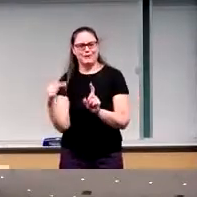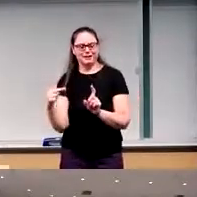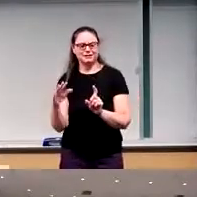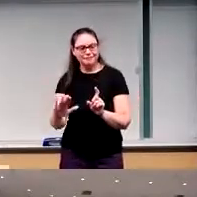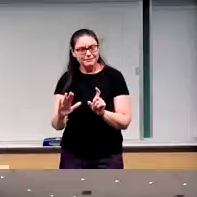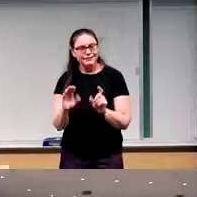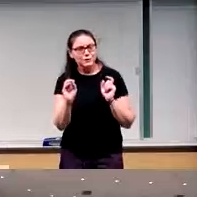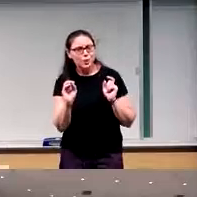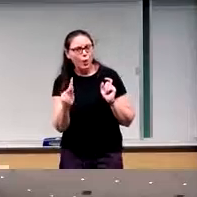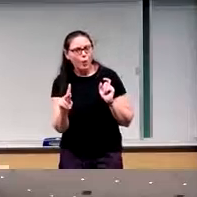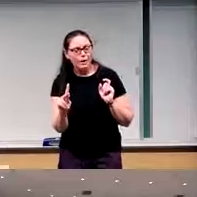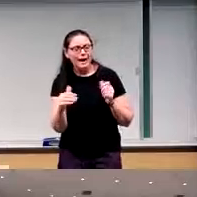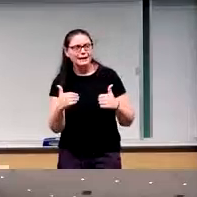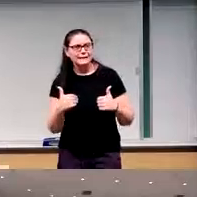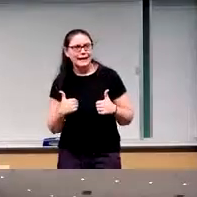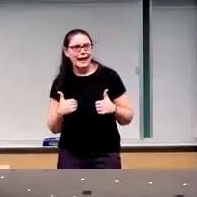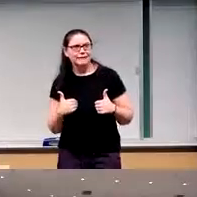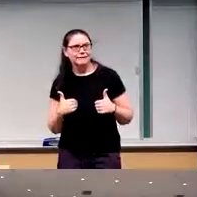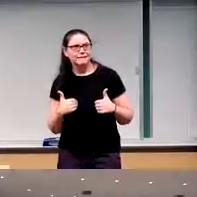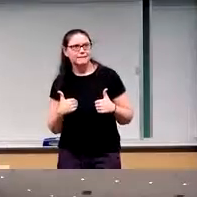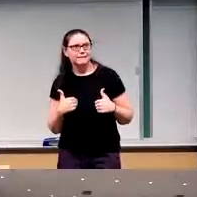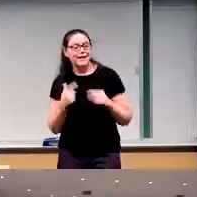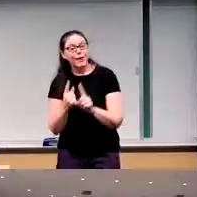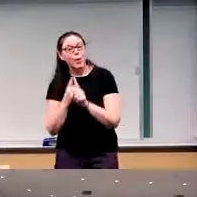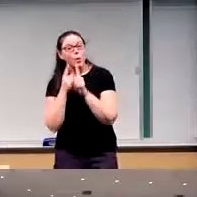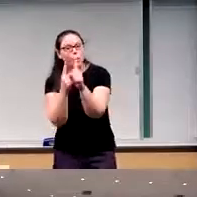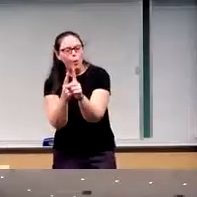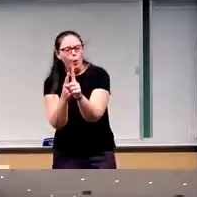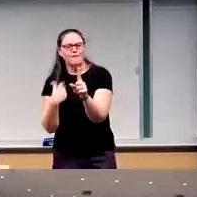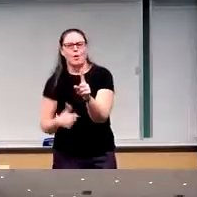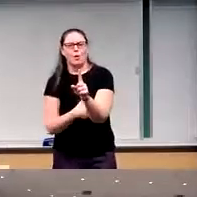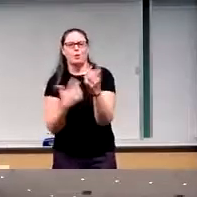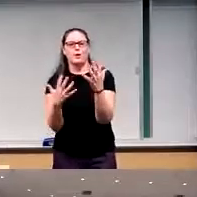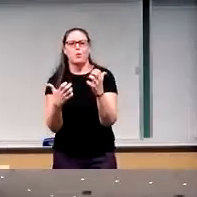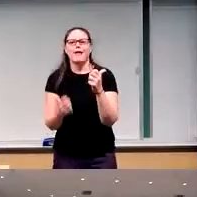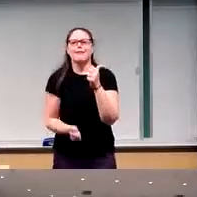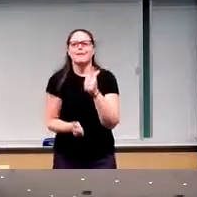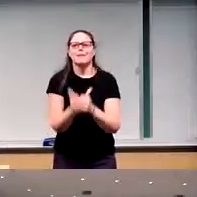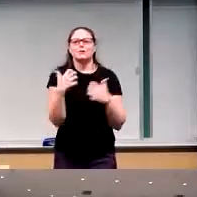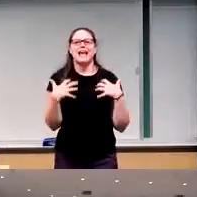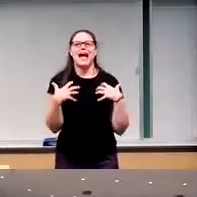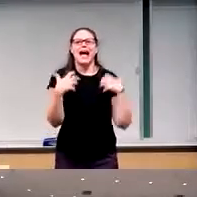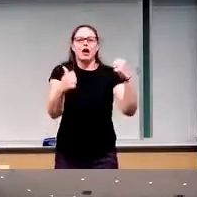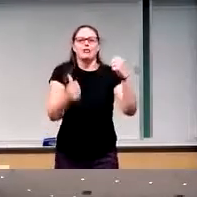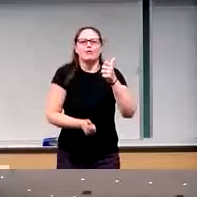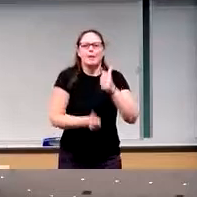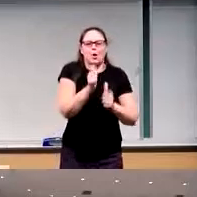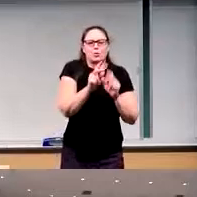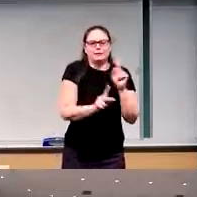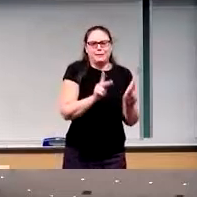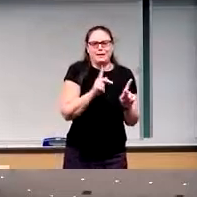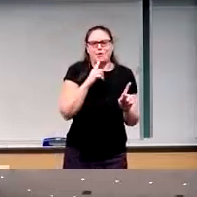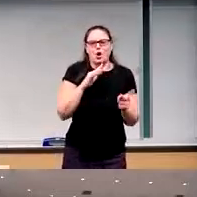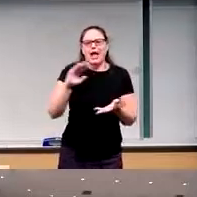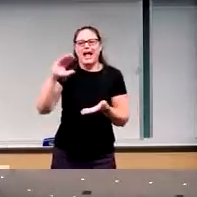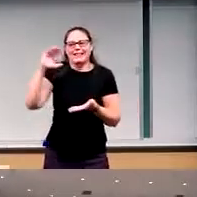to have the perspective or the goal of, we want the greatest amount of health for the greatest number of people at the least expense